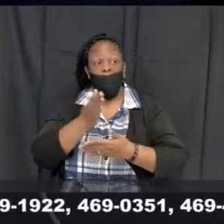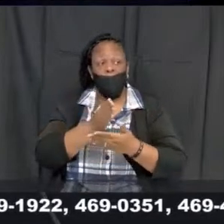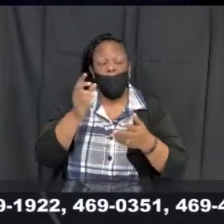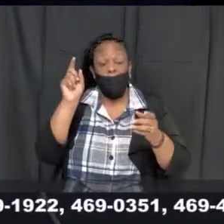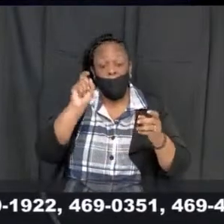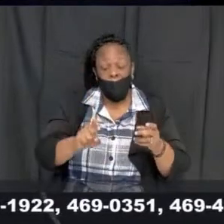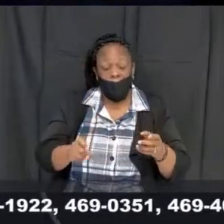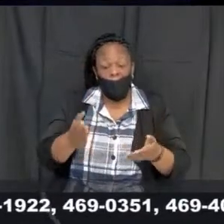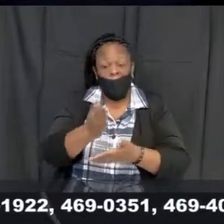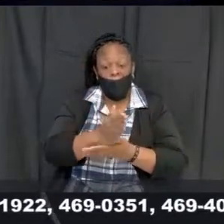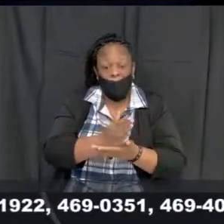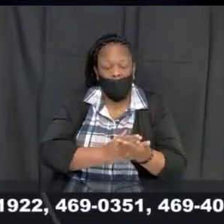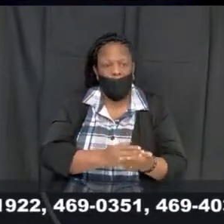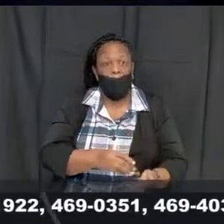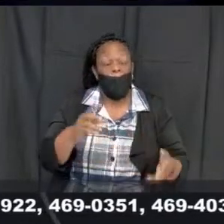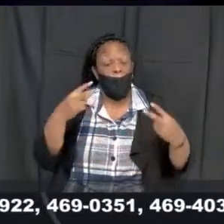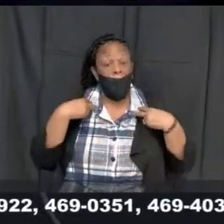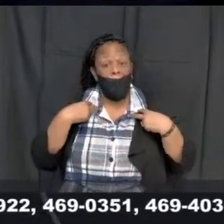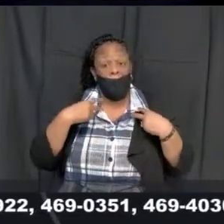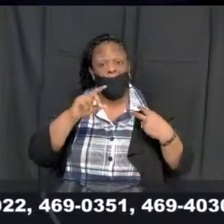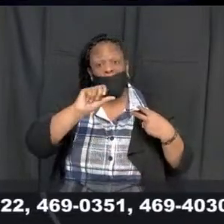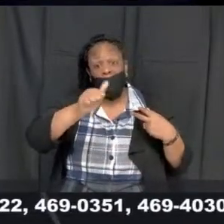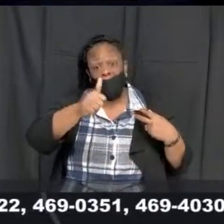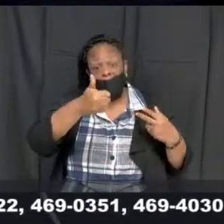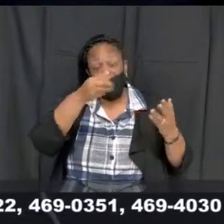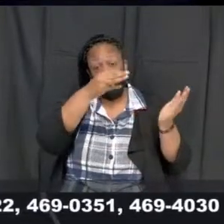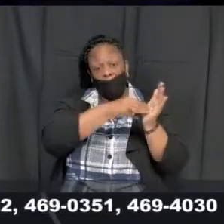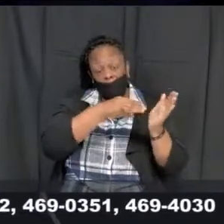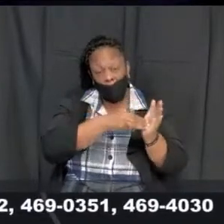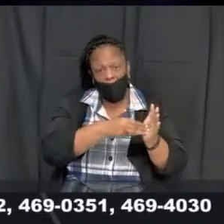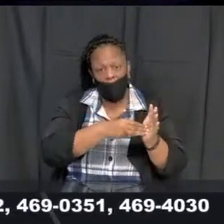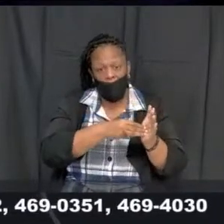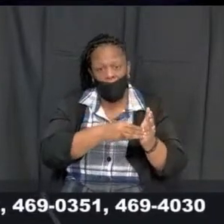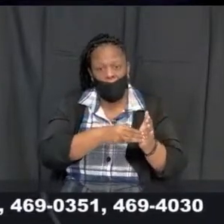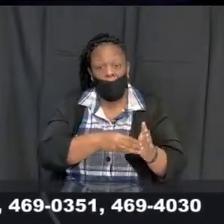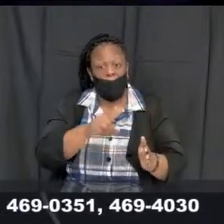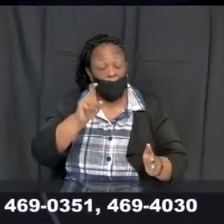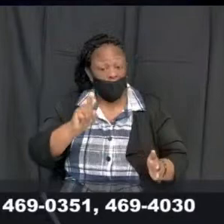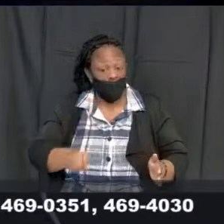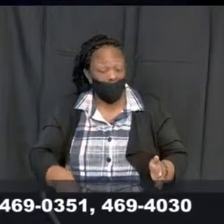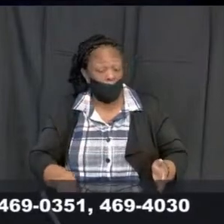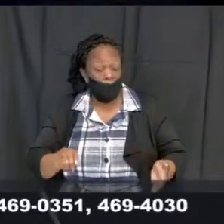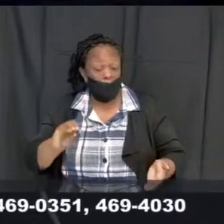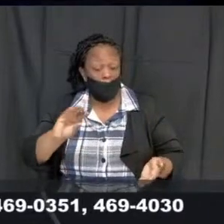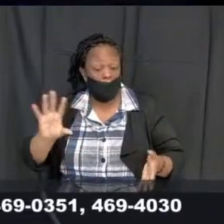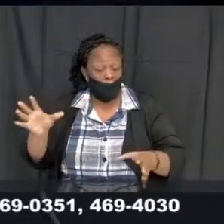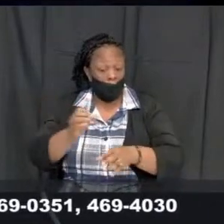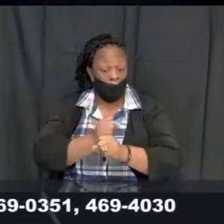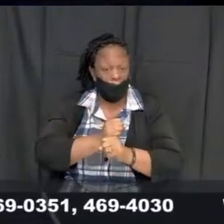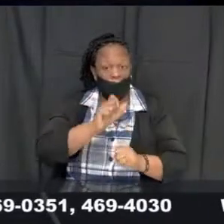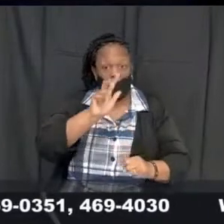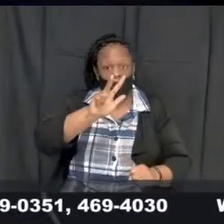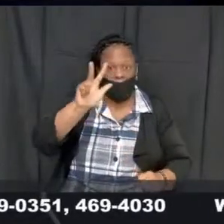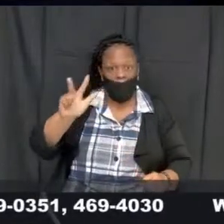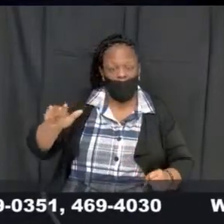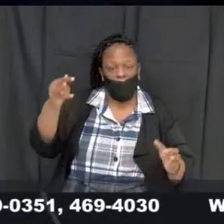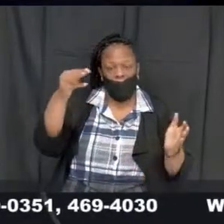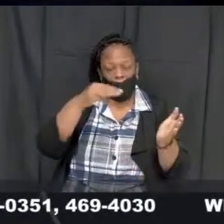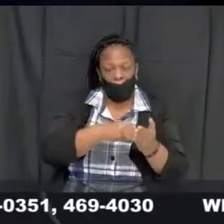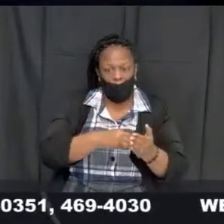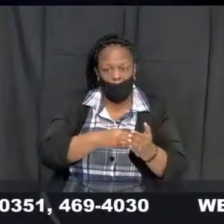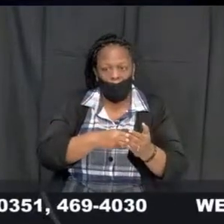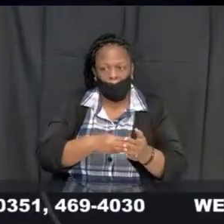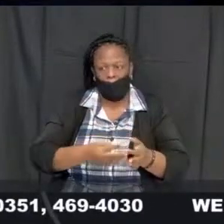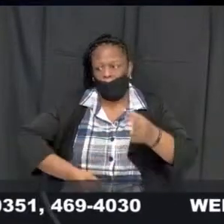have for 10,000, we need to reach to 33,000. We get the next batches of vaccines. If